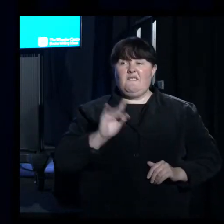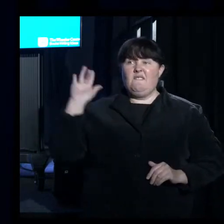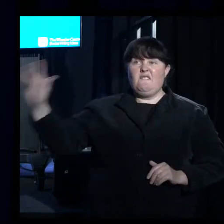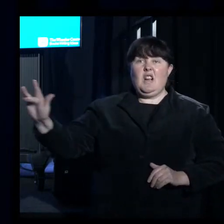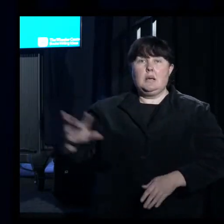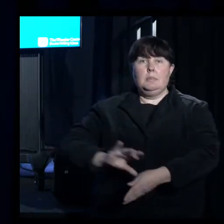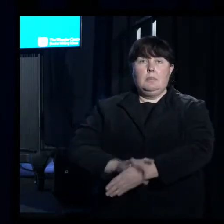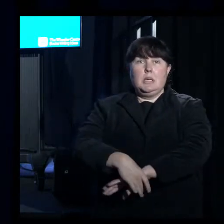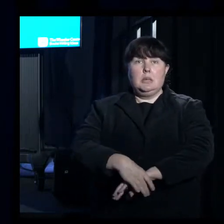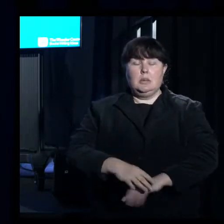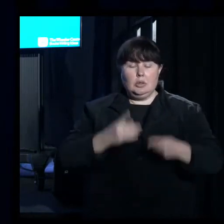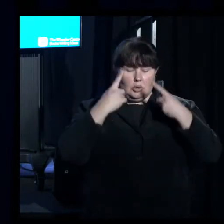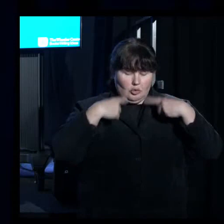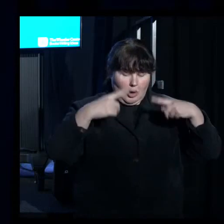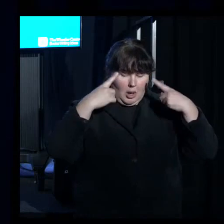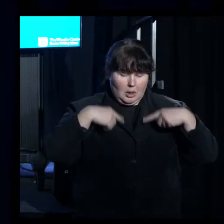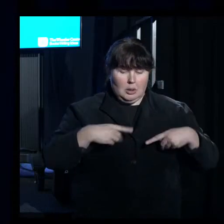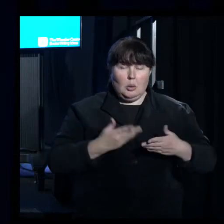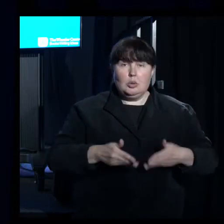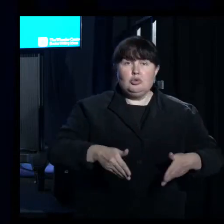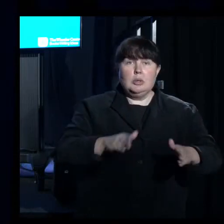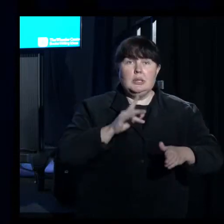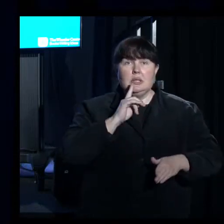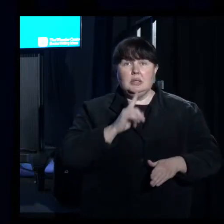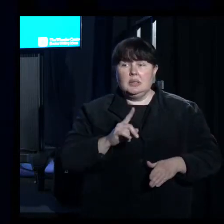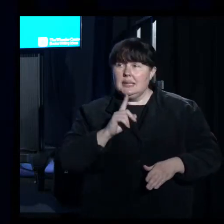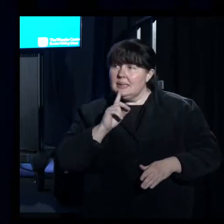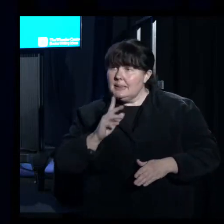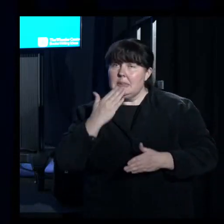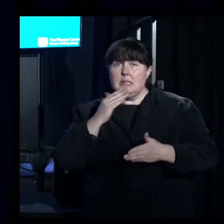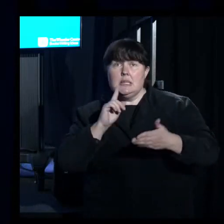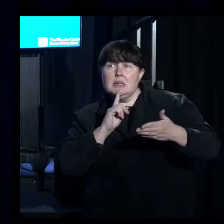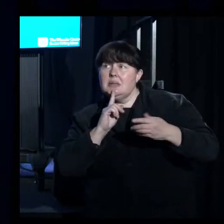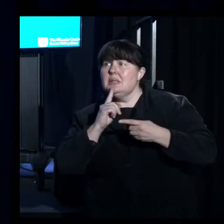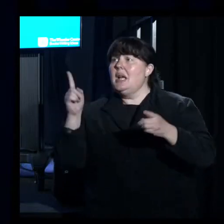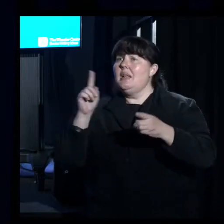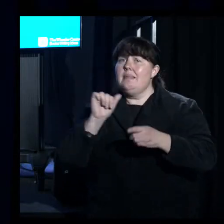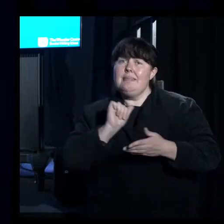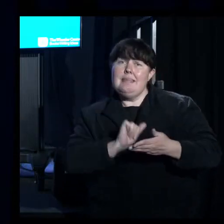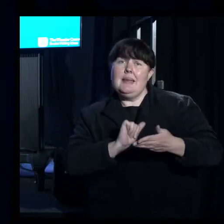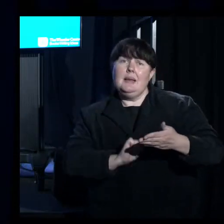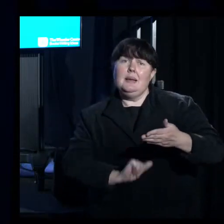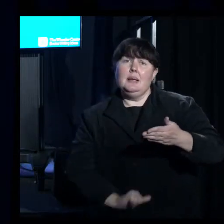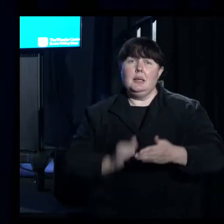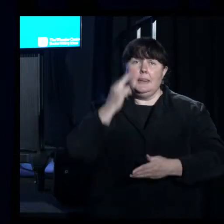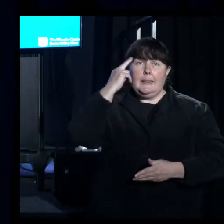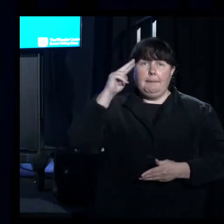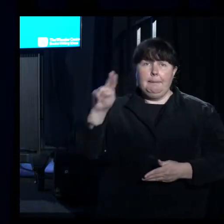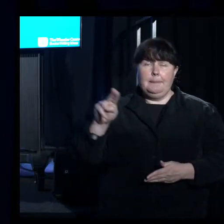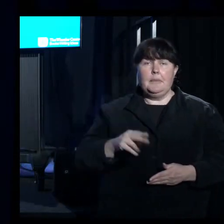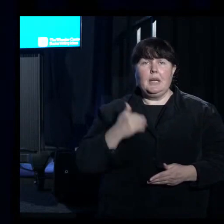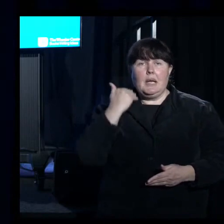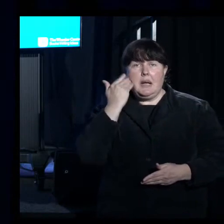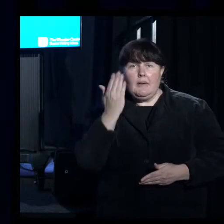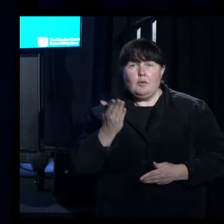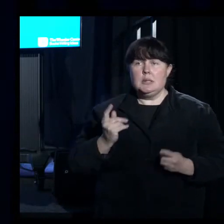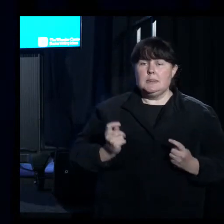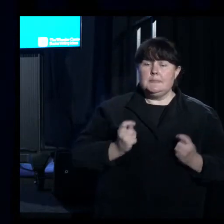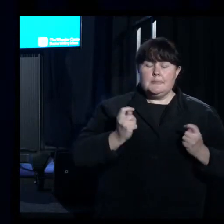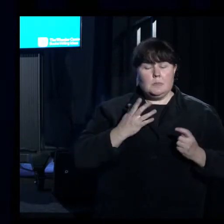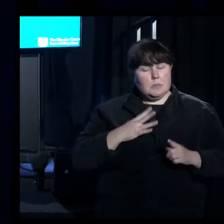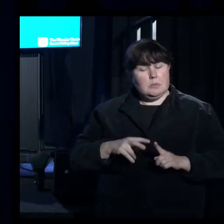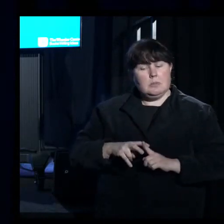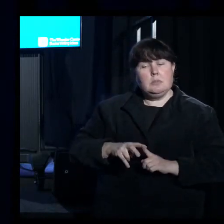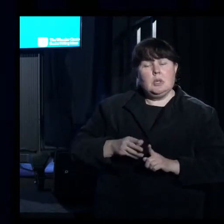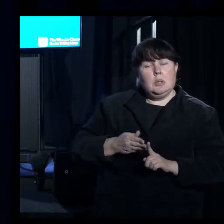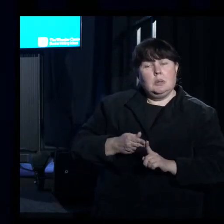on the street says, say their names. Against every ceremony we trace to journey them home, say the word